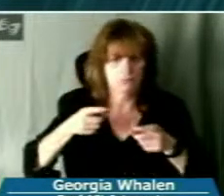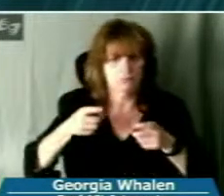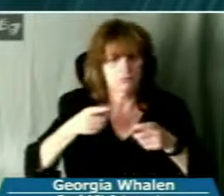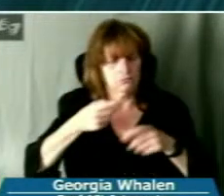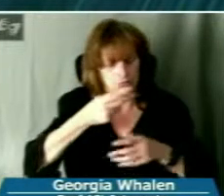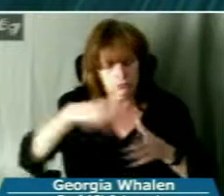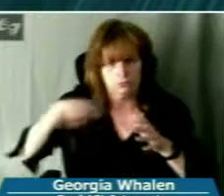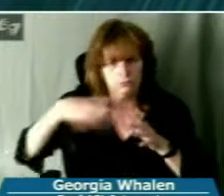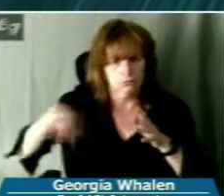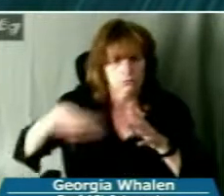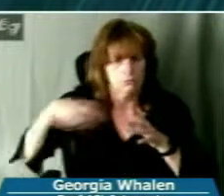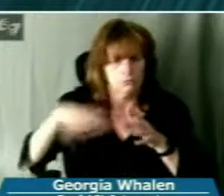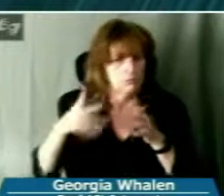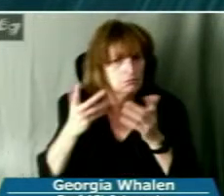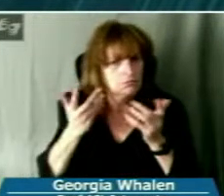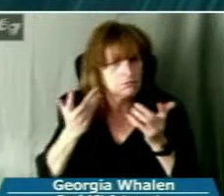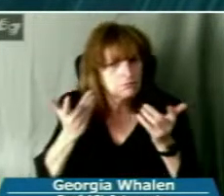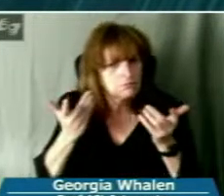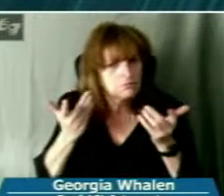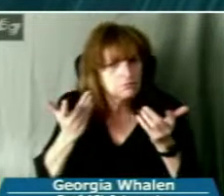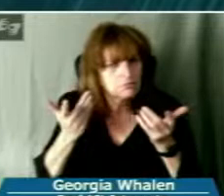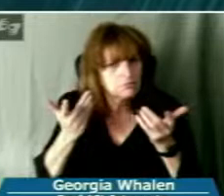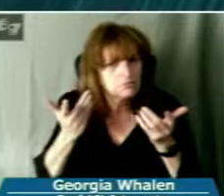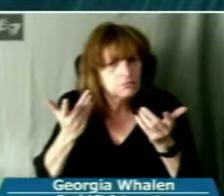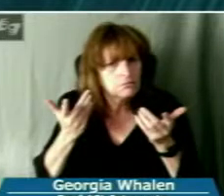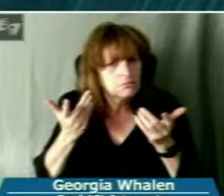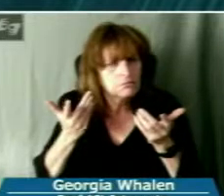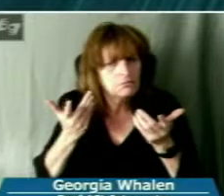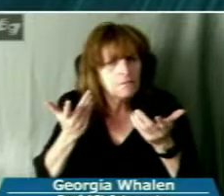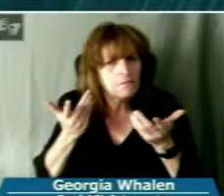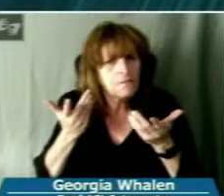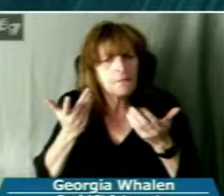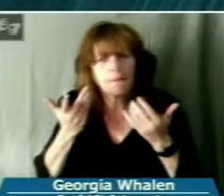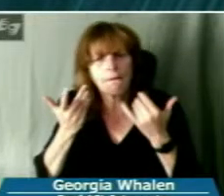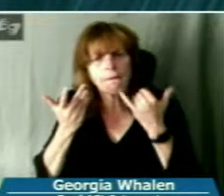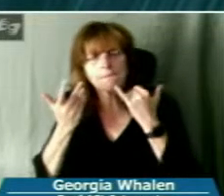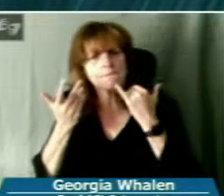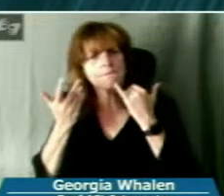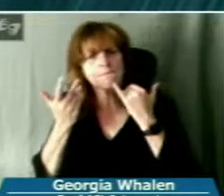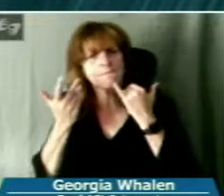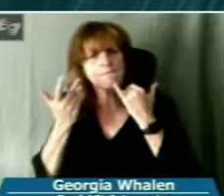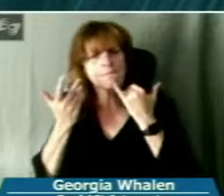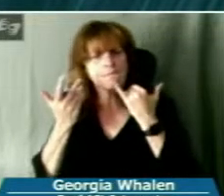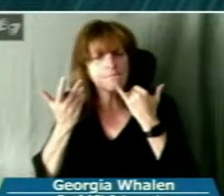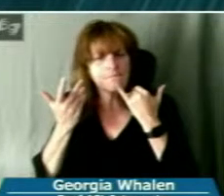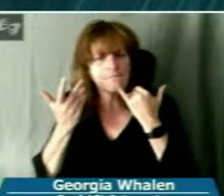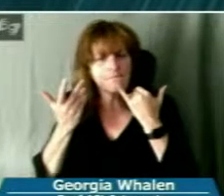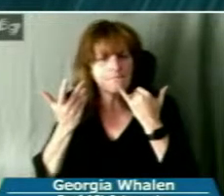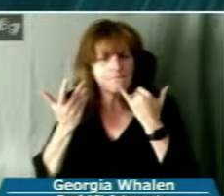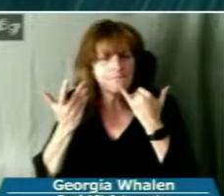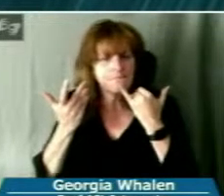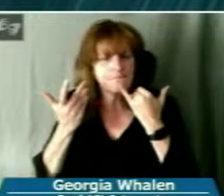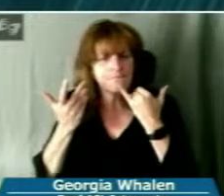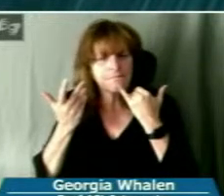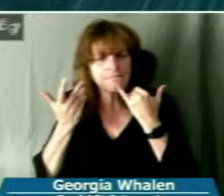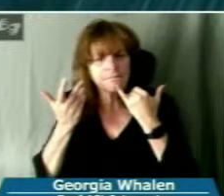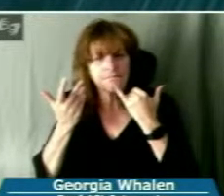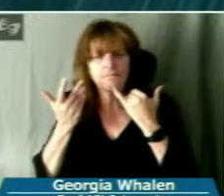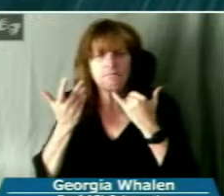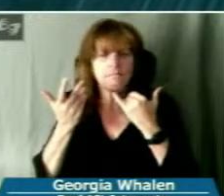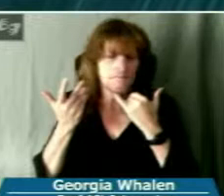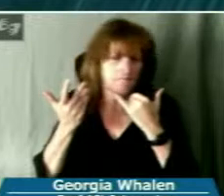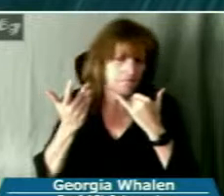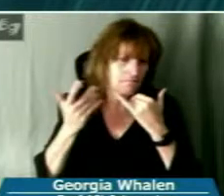was anyone who is involved in management or operating the Roslyn, was anyone from the